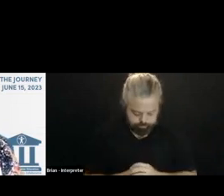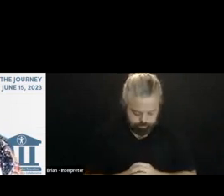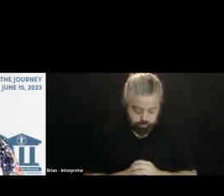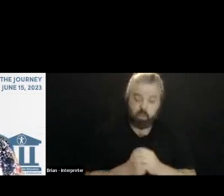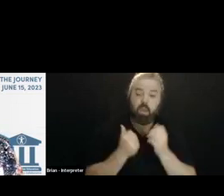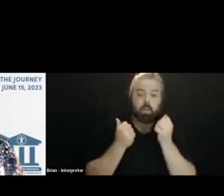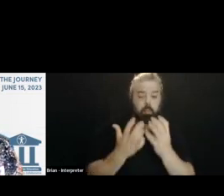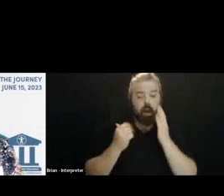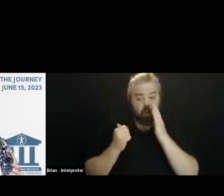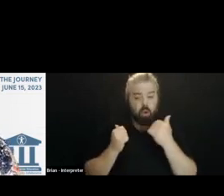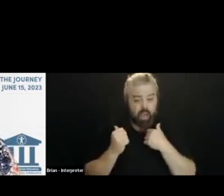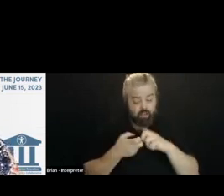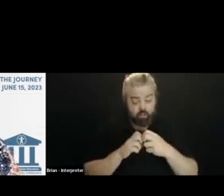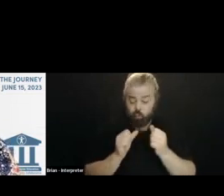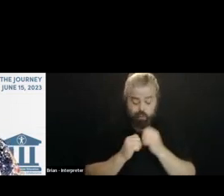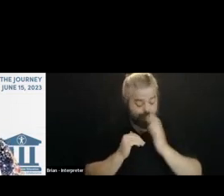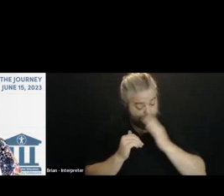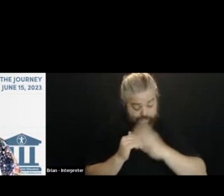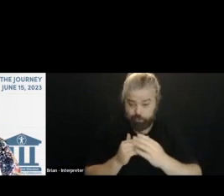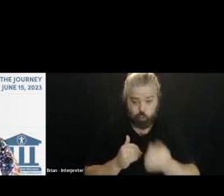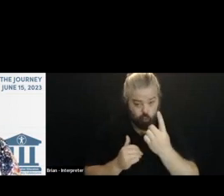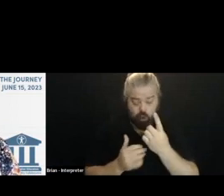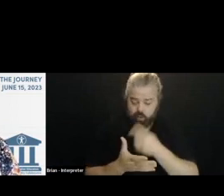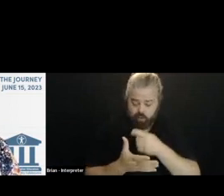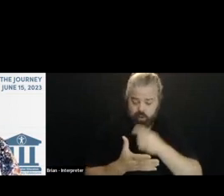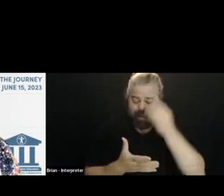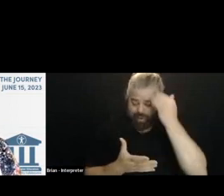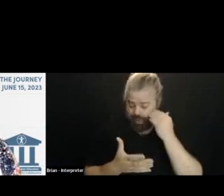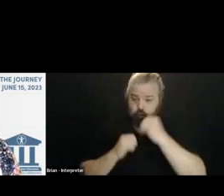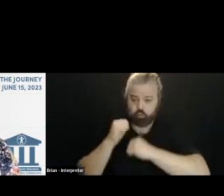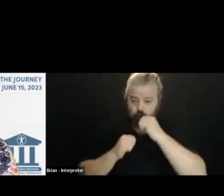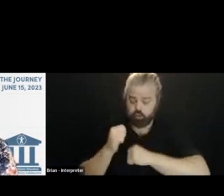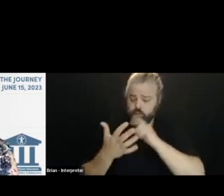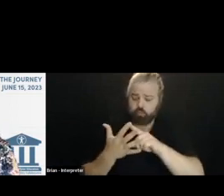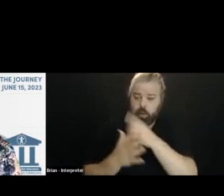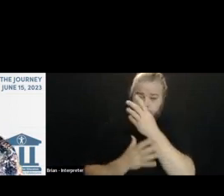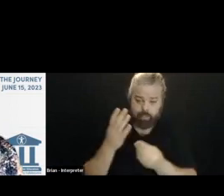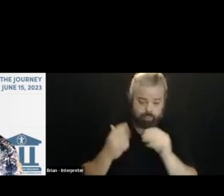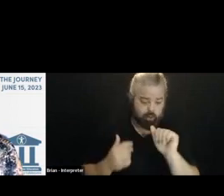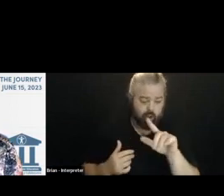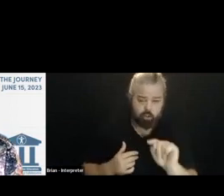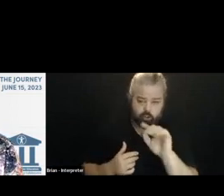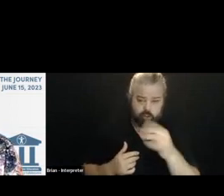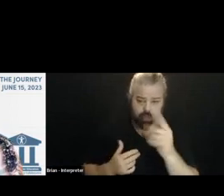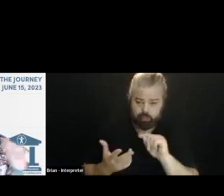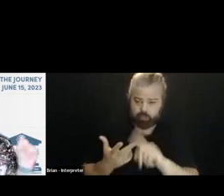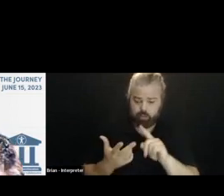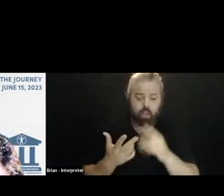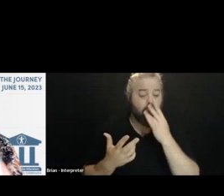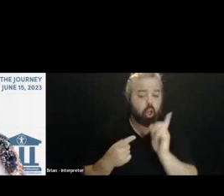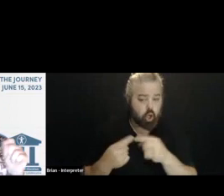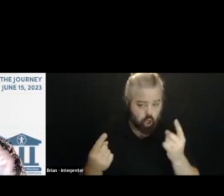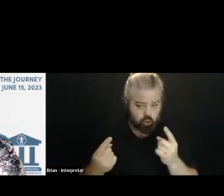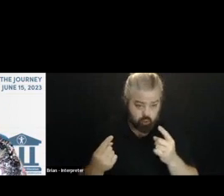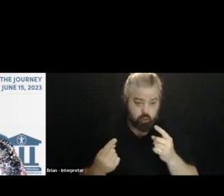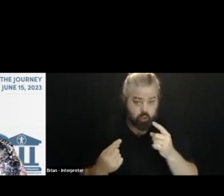one of the following: heading structure, missing alternative text, color contrast of text, including on